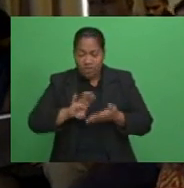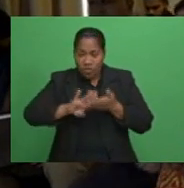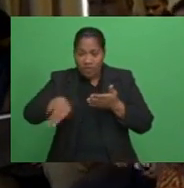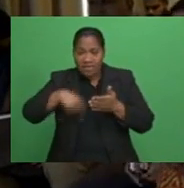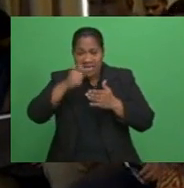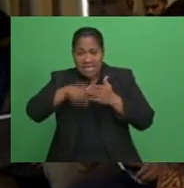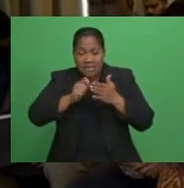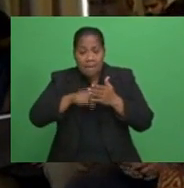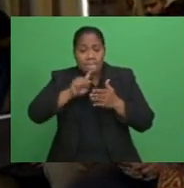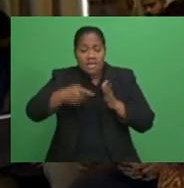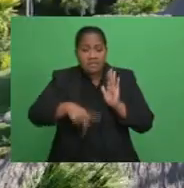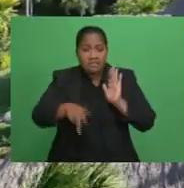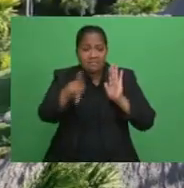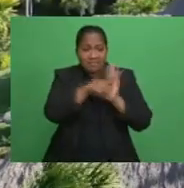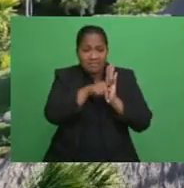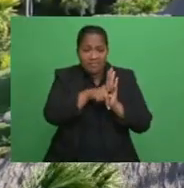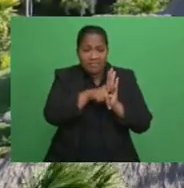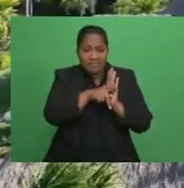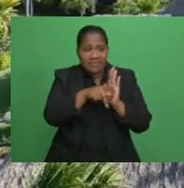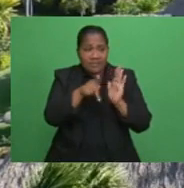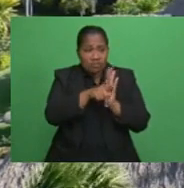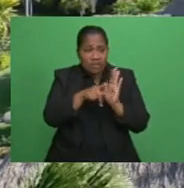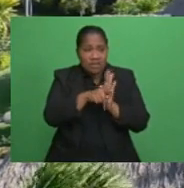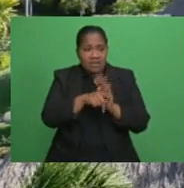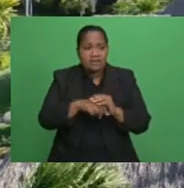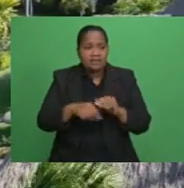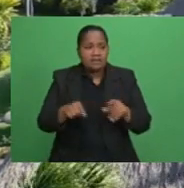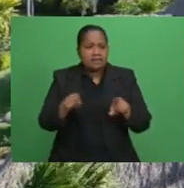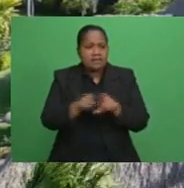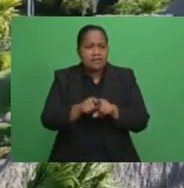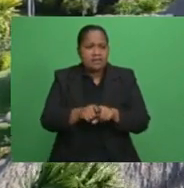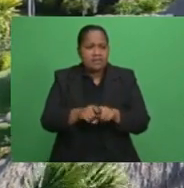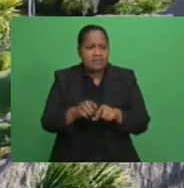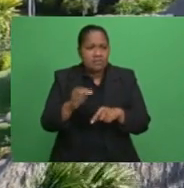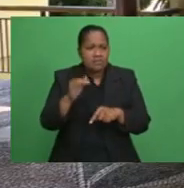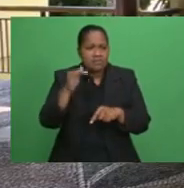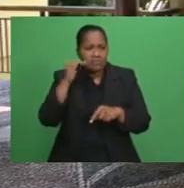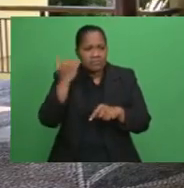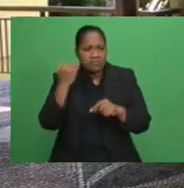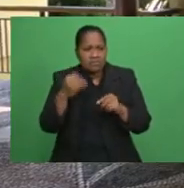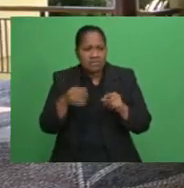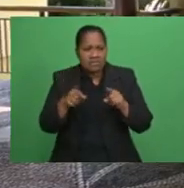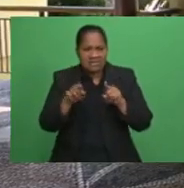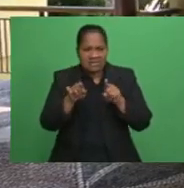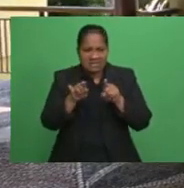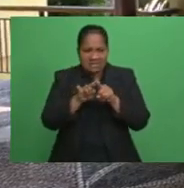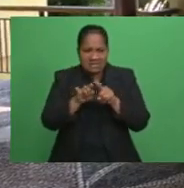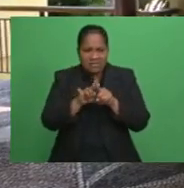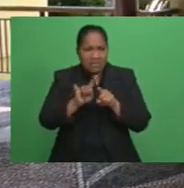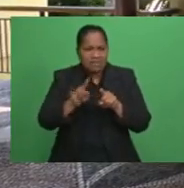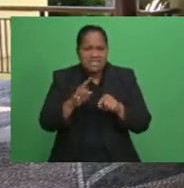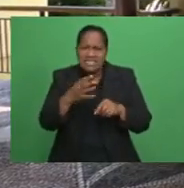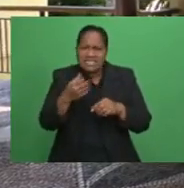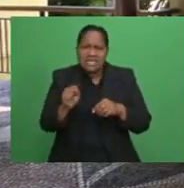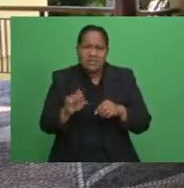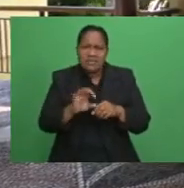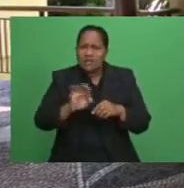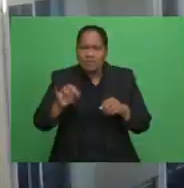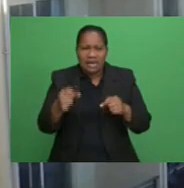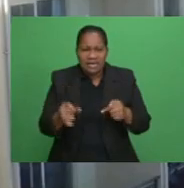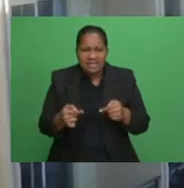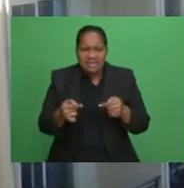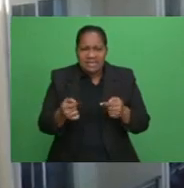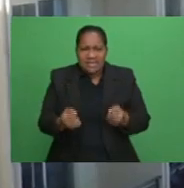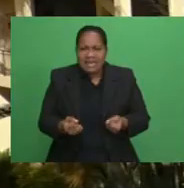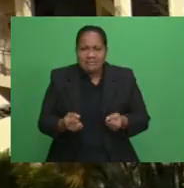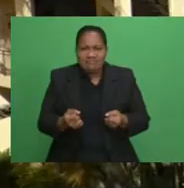the pricing structure for F&B, for example, room rates still remain the same, then you still won't be competitive enough. There needs to